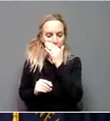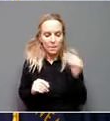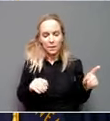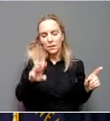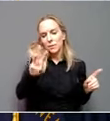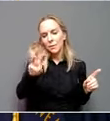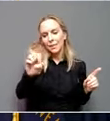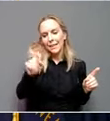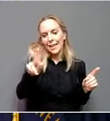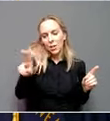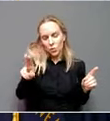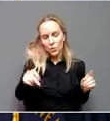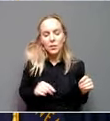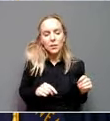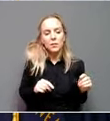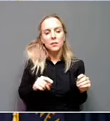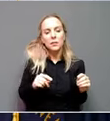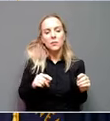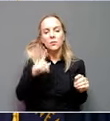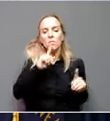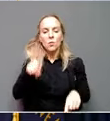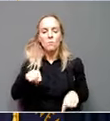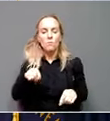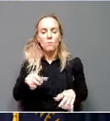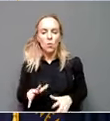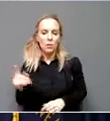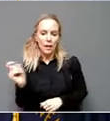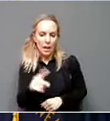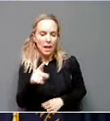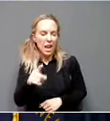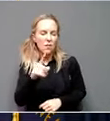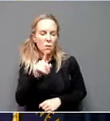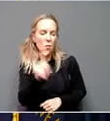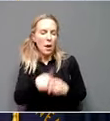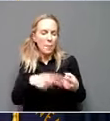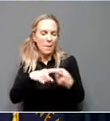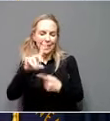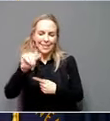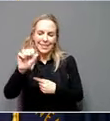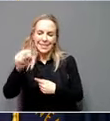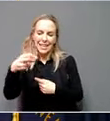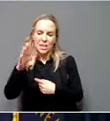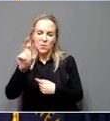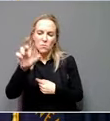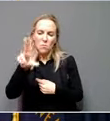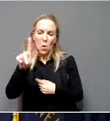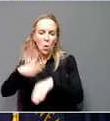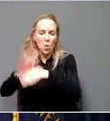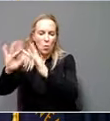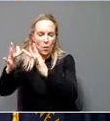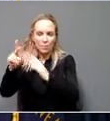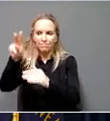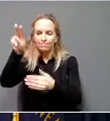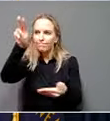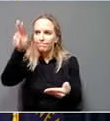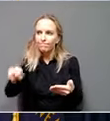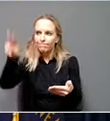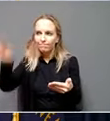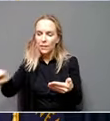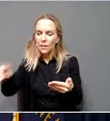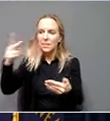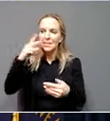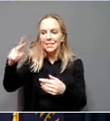Hi, Governor. I also have a question about the dashboard. Under the hospital stats, the ICU